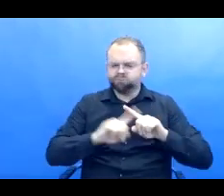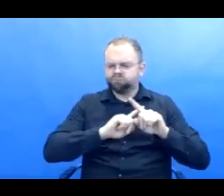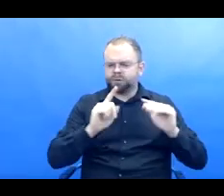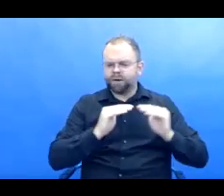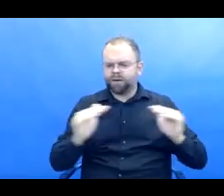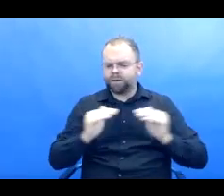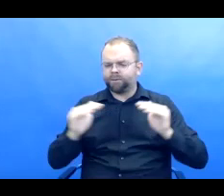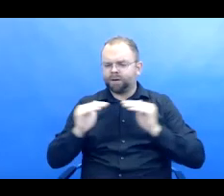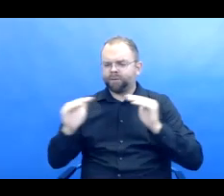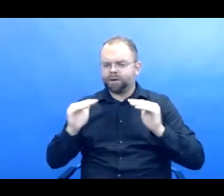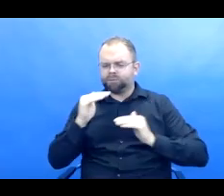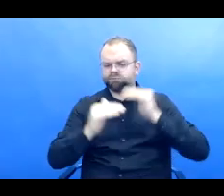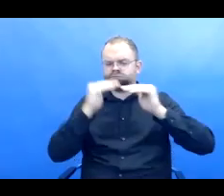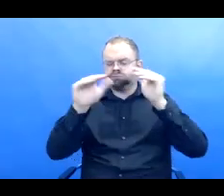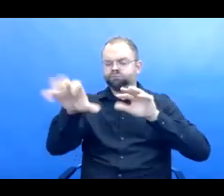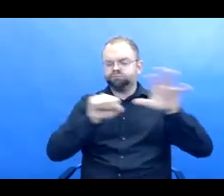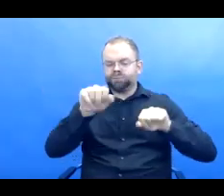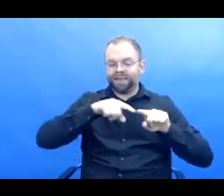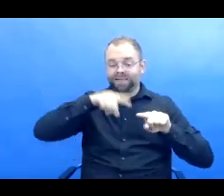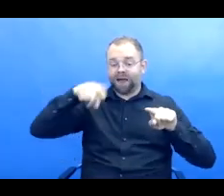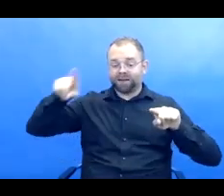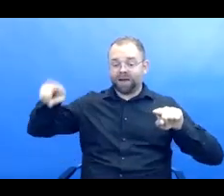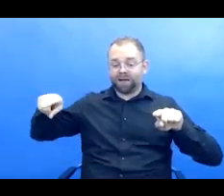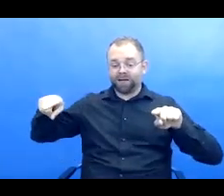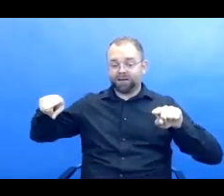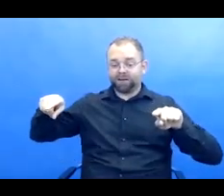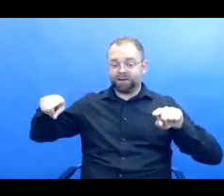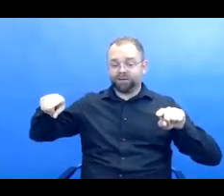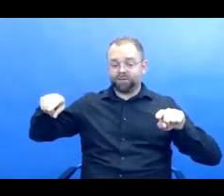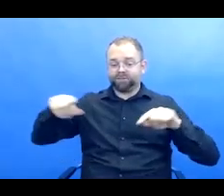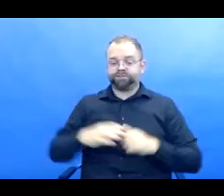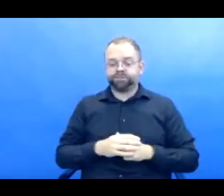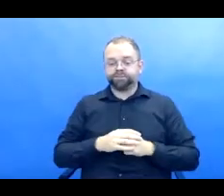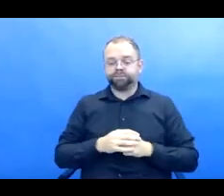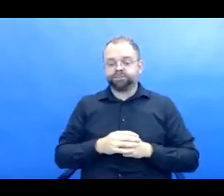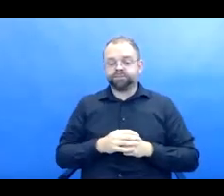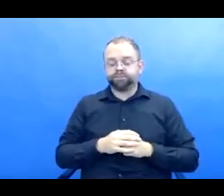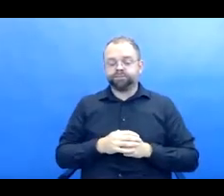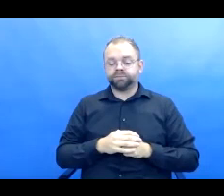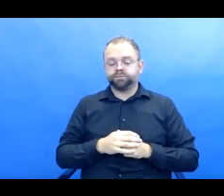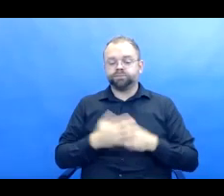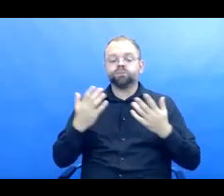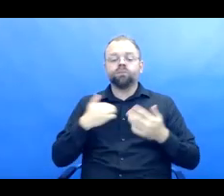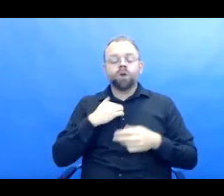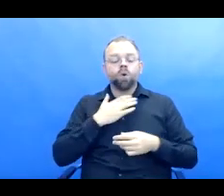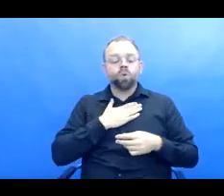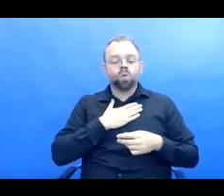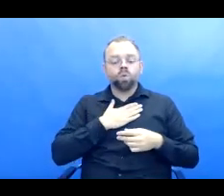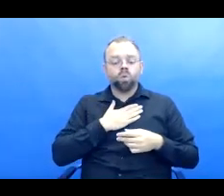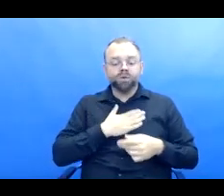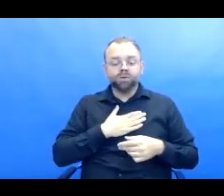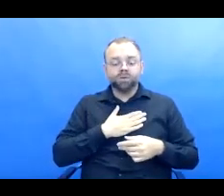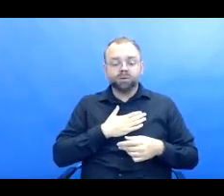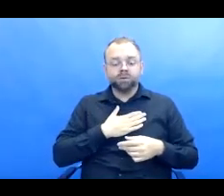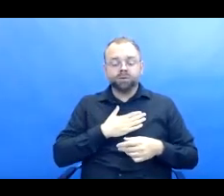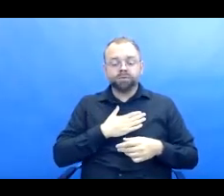So I would like to, if anybody would like to have clarification question on some of